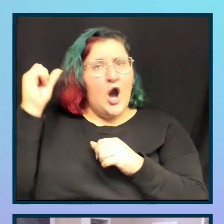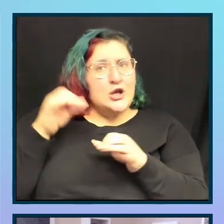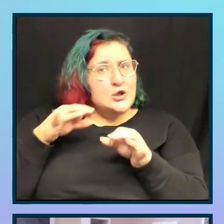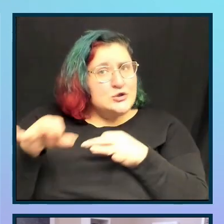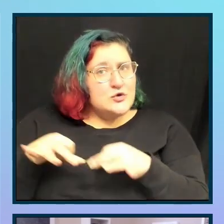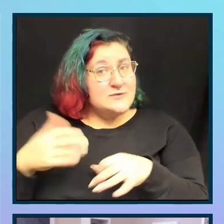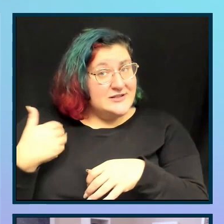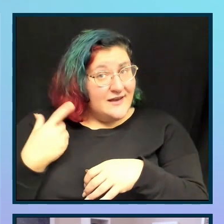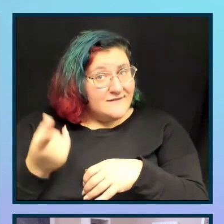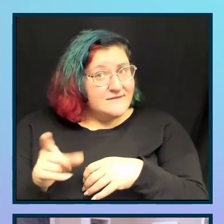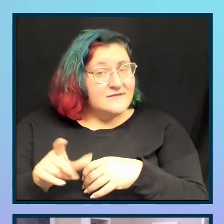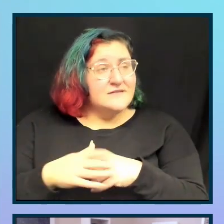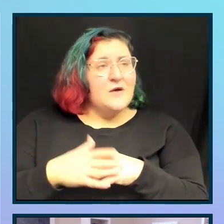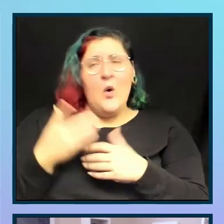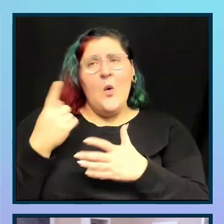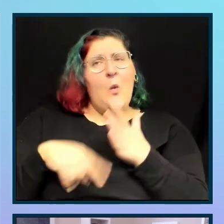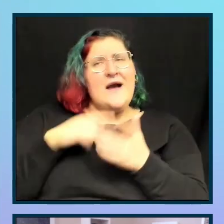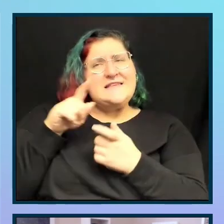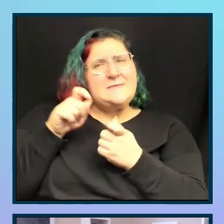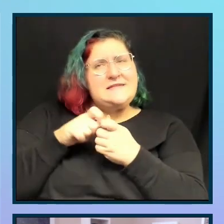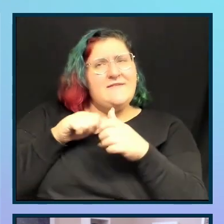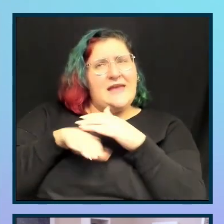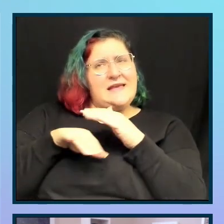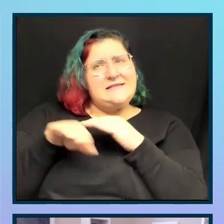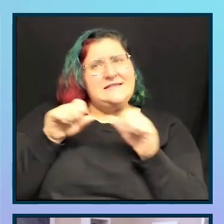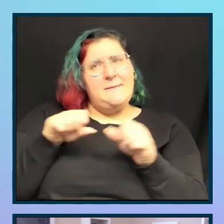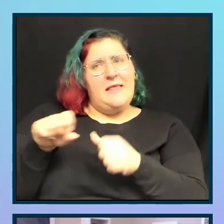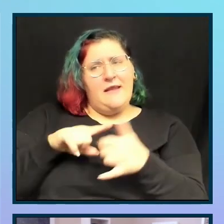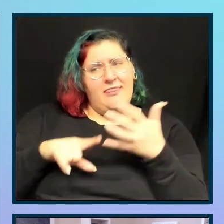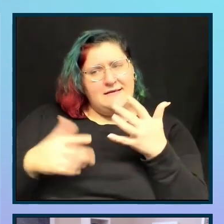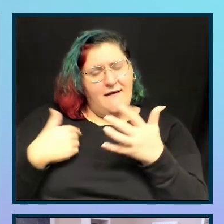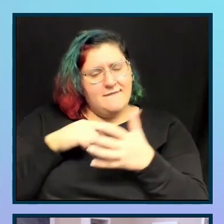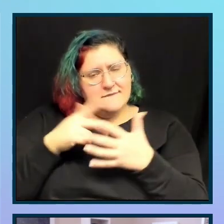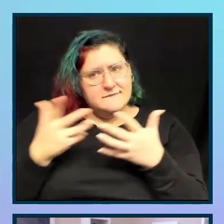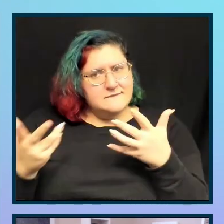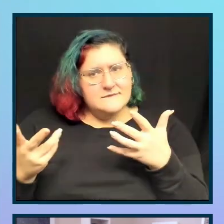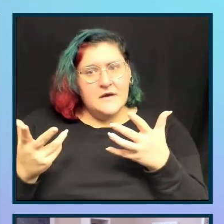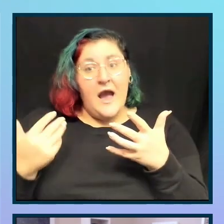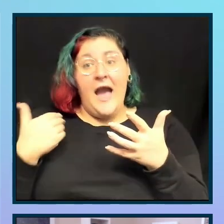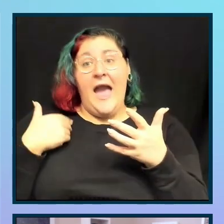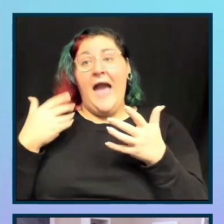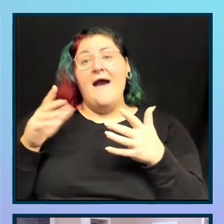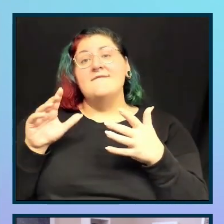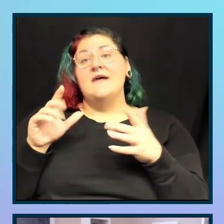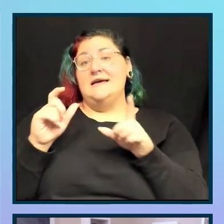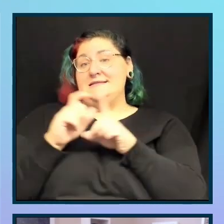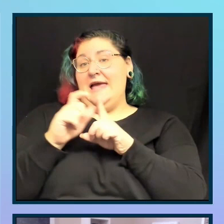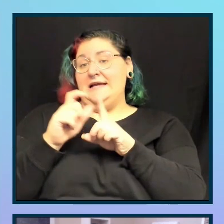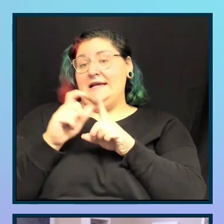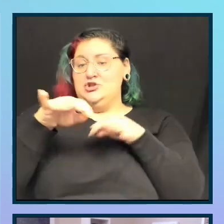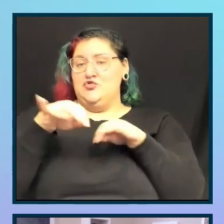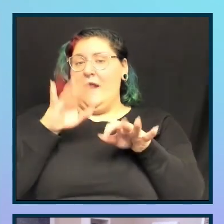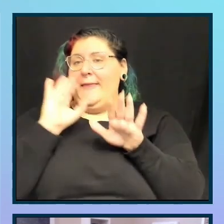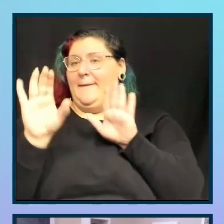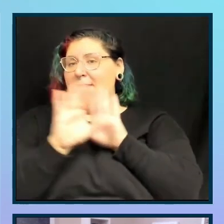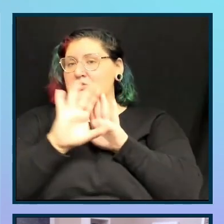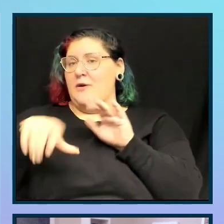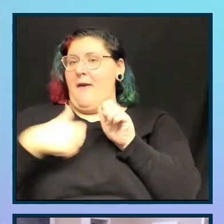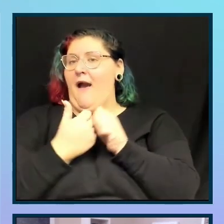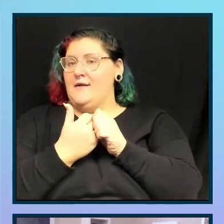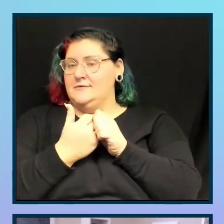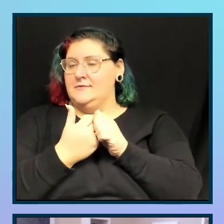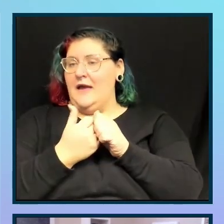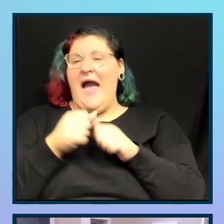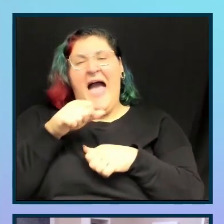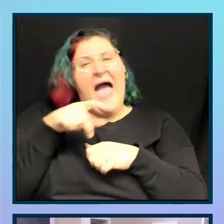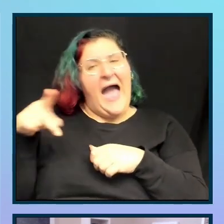What accessibility features does a game include? Does an image have alt text? Is an app in an app store accessible?